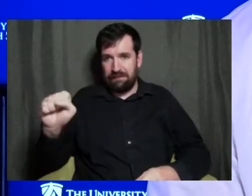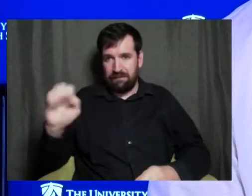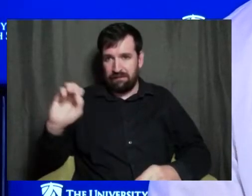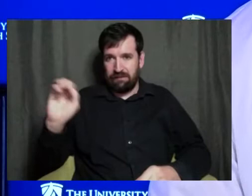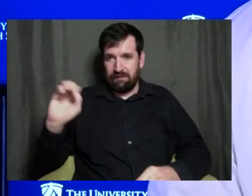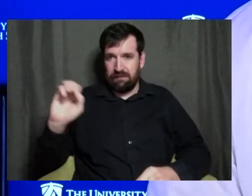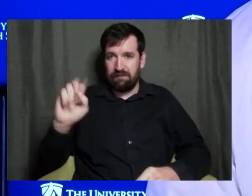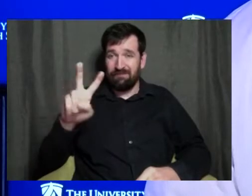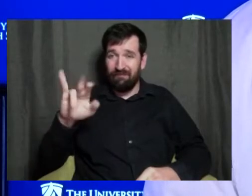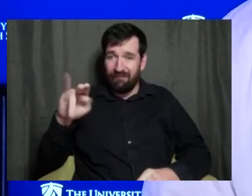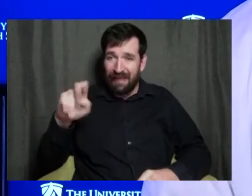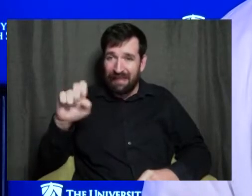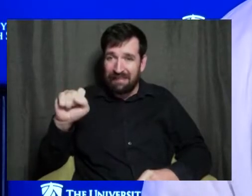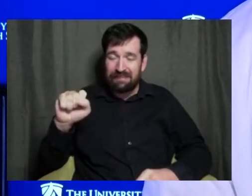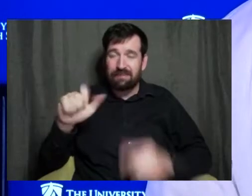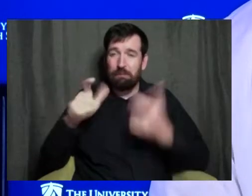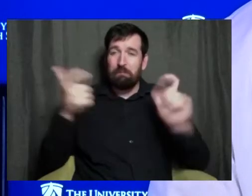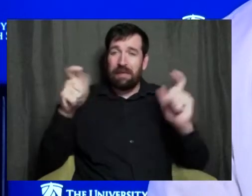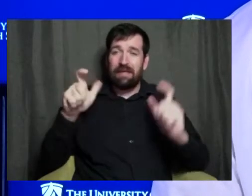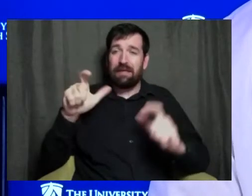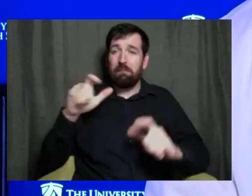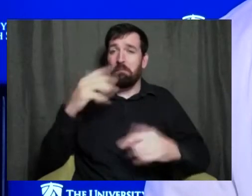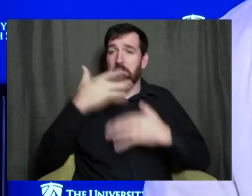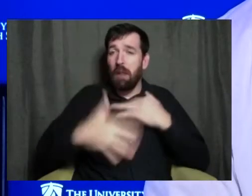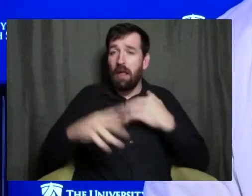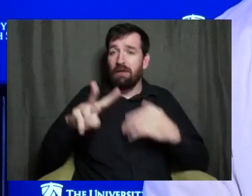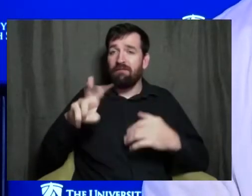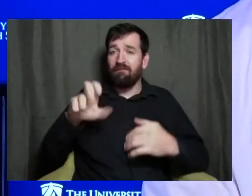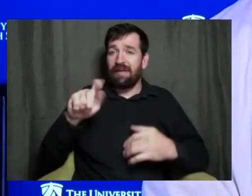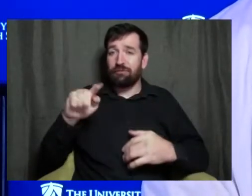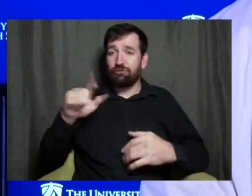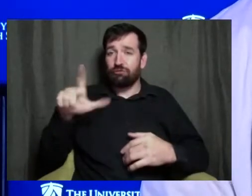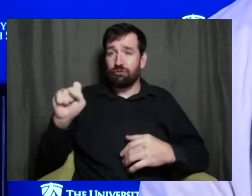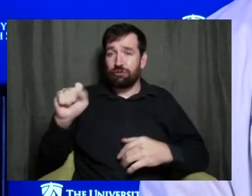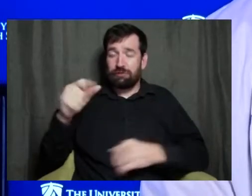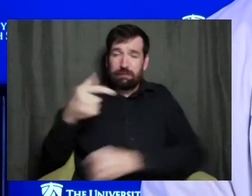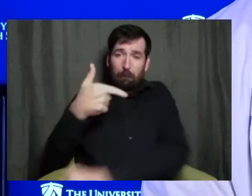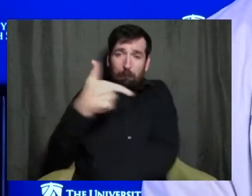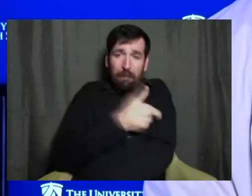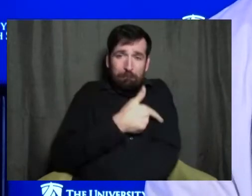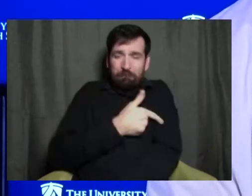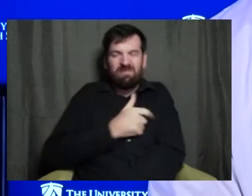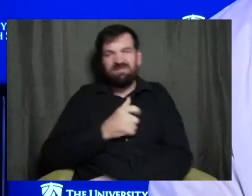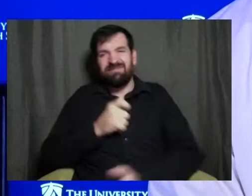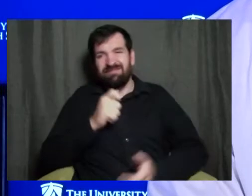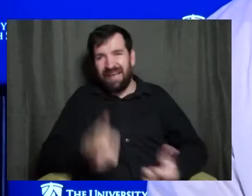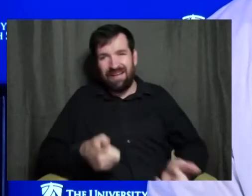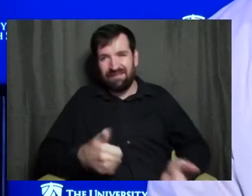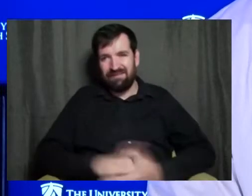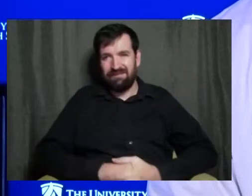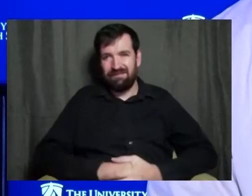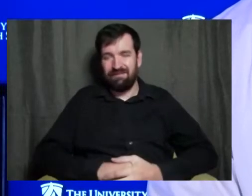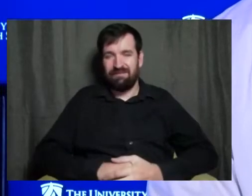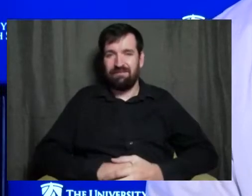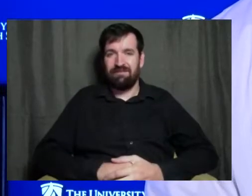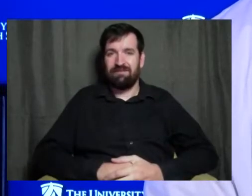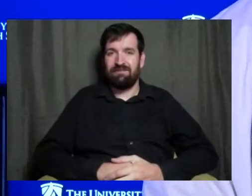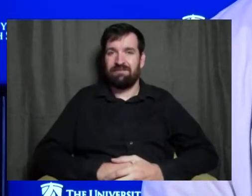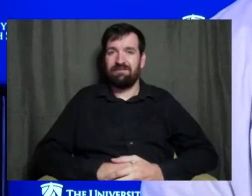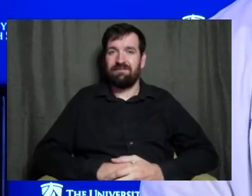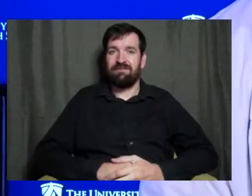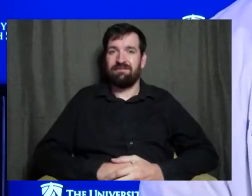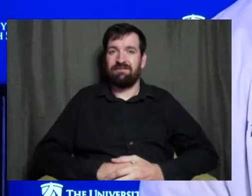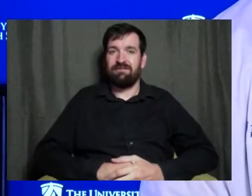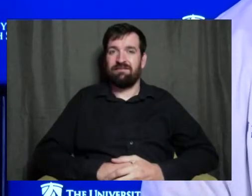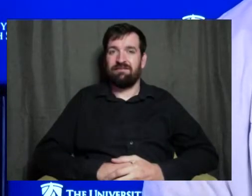veins, there's not large blood vessels that you're going to stick the small vaccine needle into. And so there's really no to